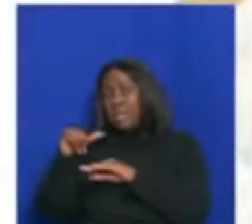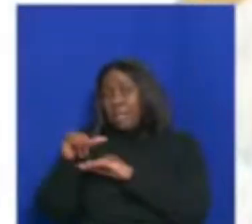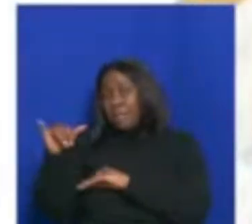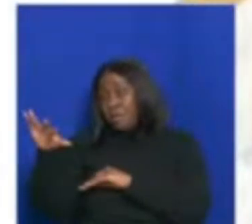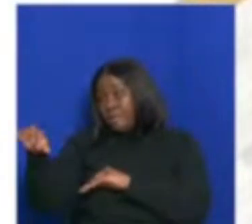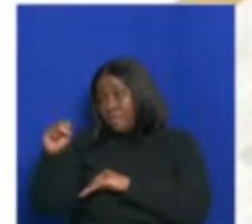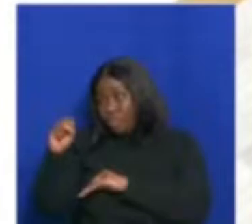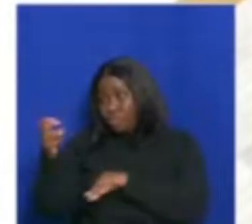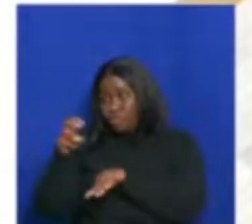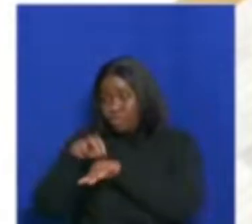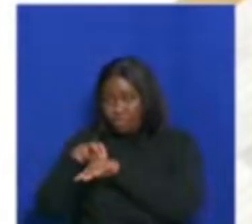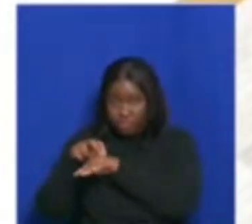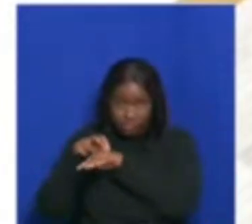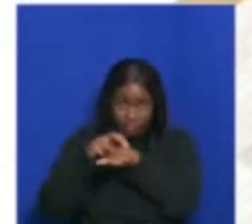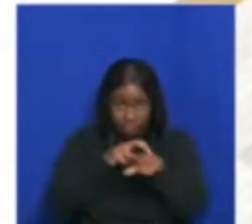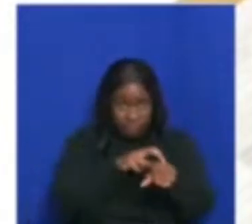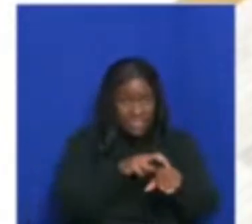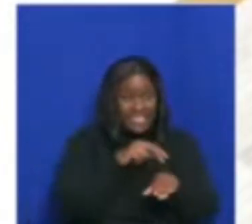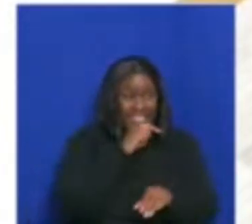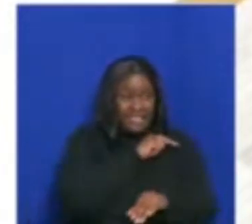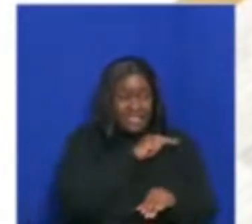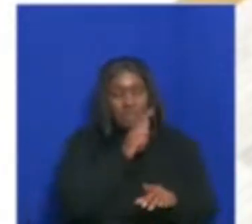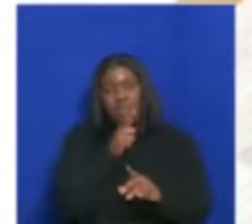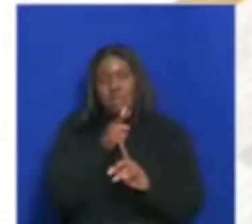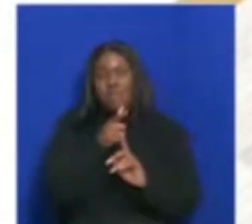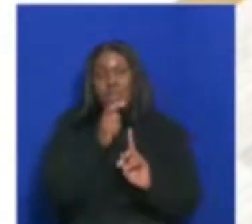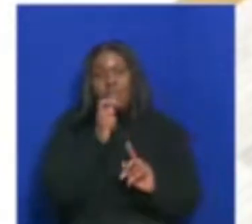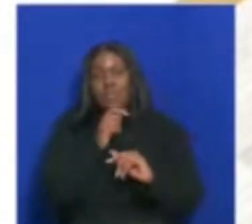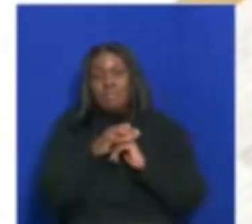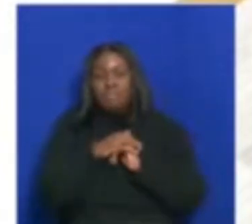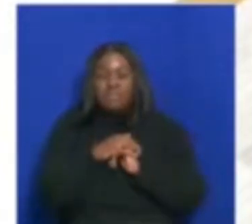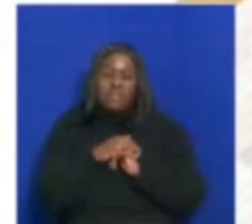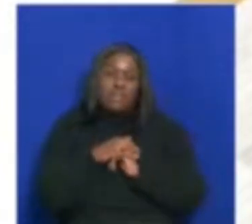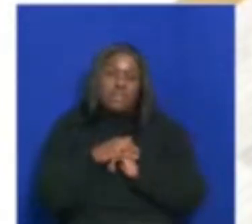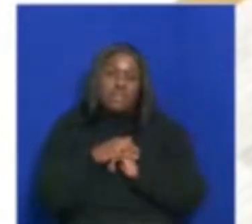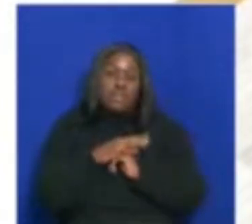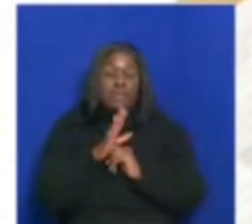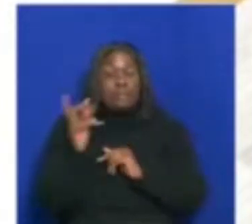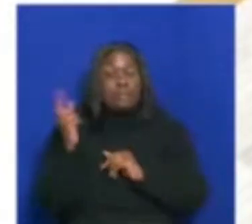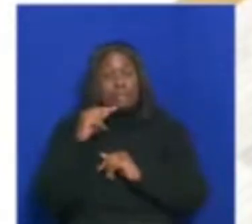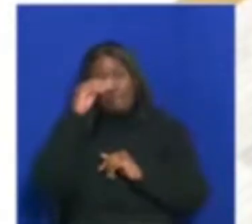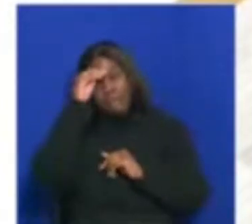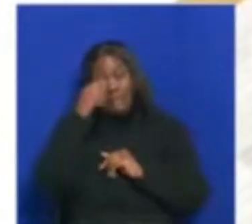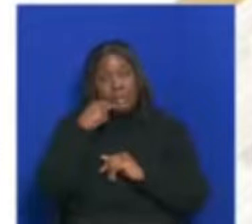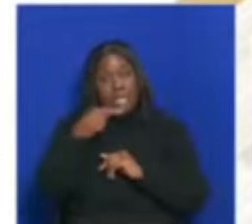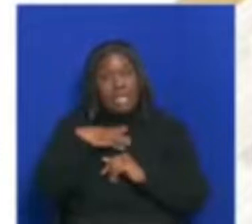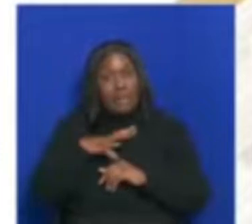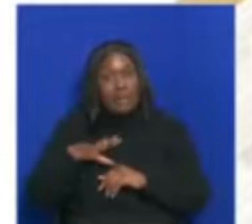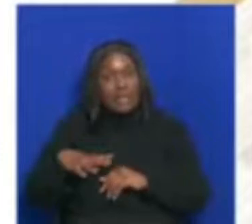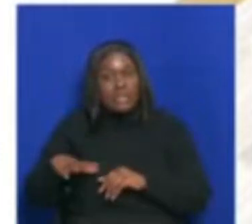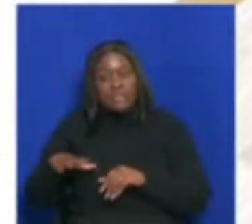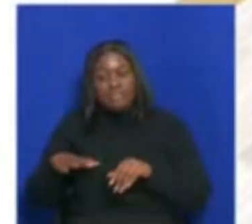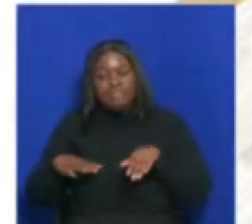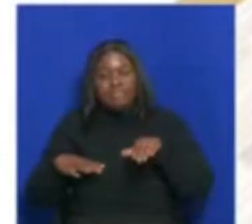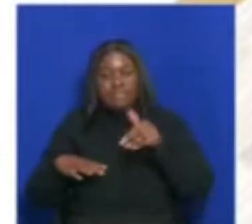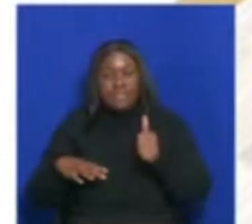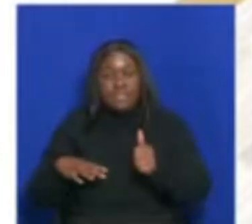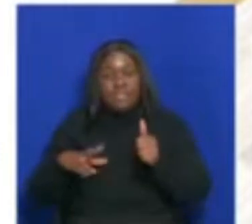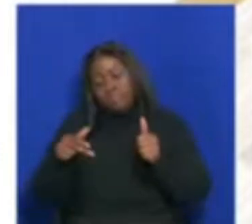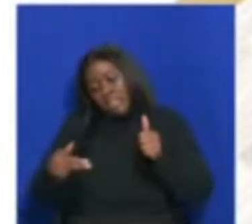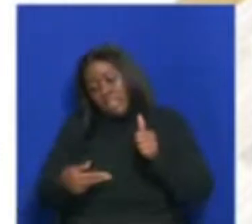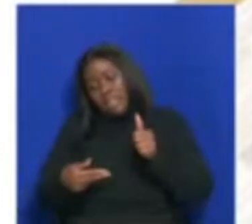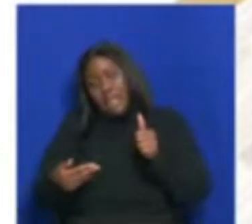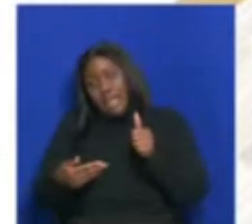that he tried to take a firearm that was hidden under the sink. The